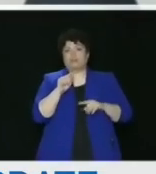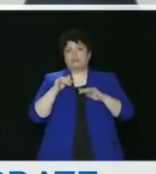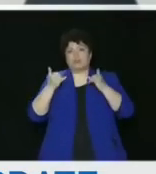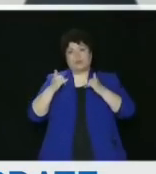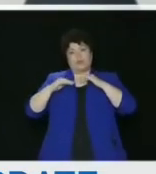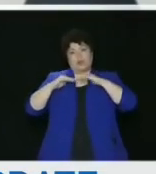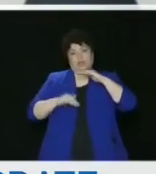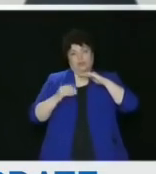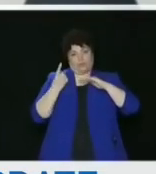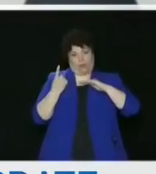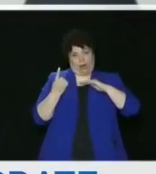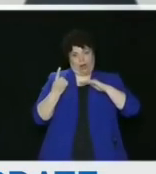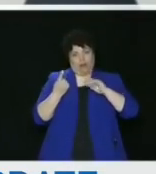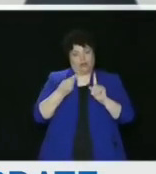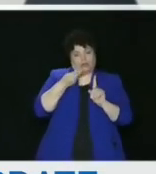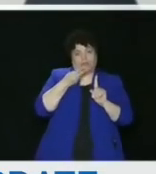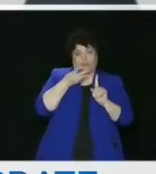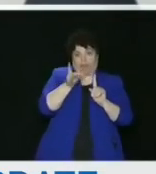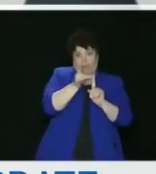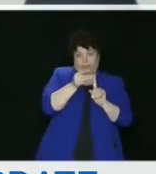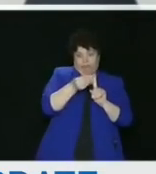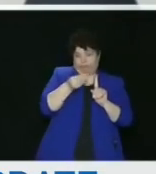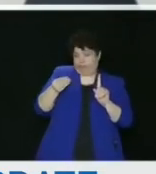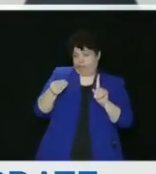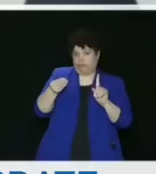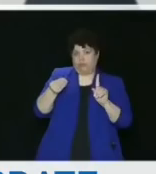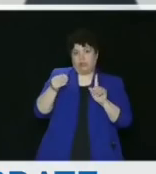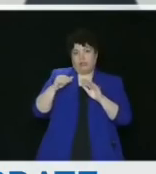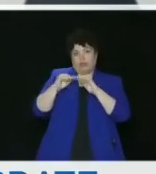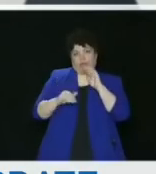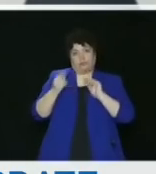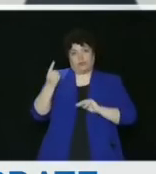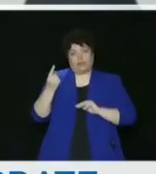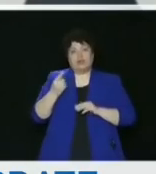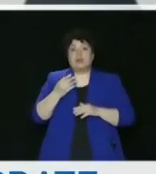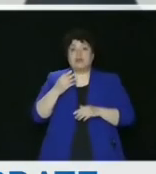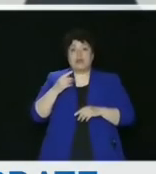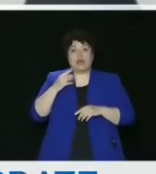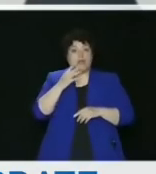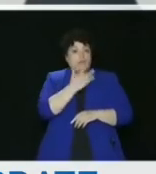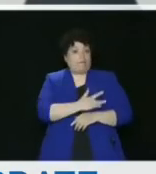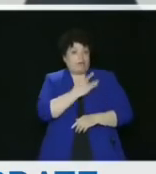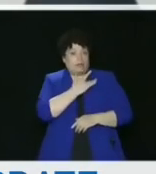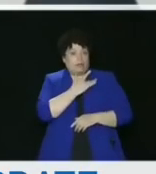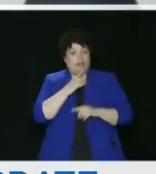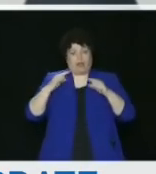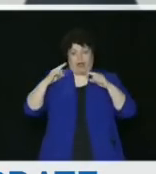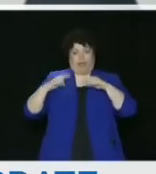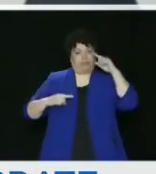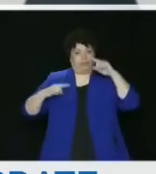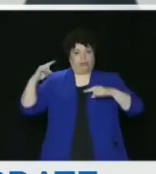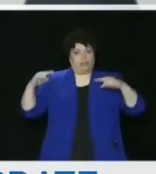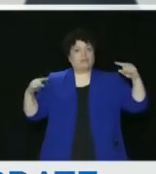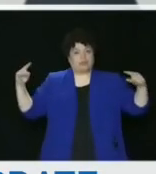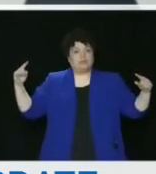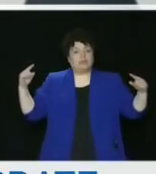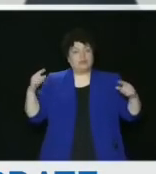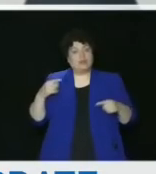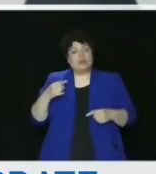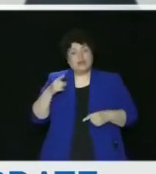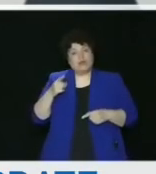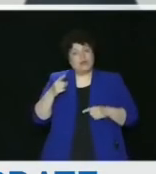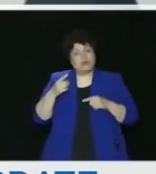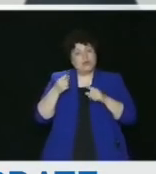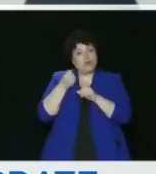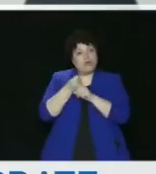1. It does increase in some provinces, but it decreases in others. To what do you attribute the fact that we've